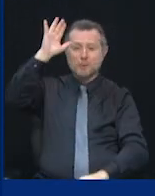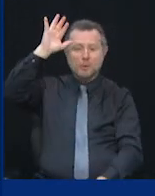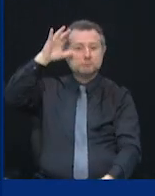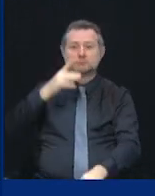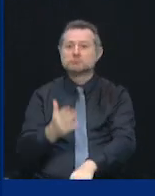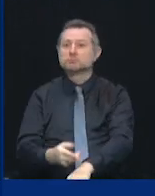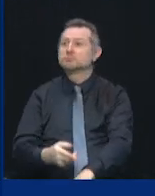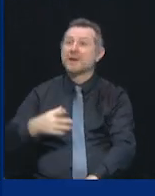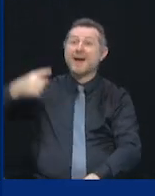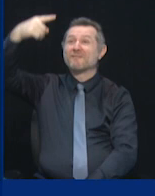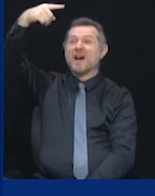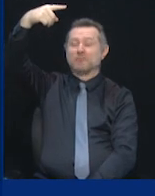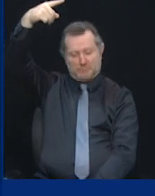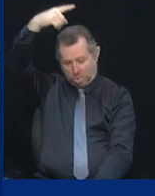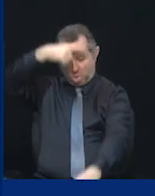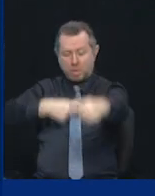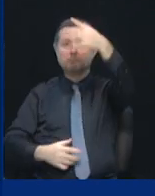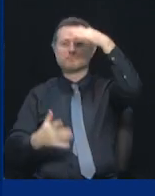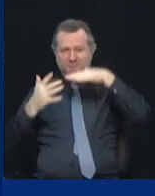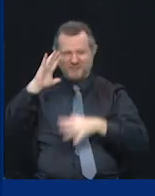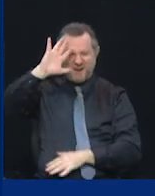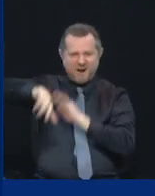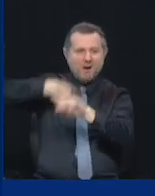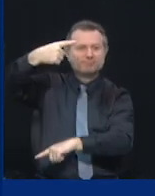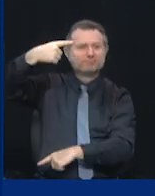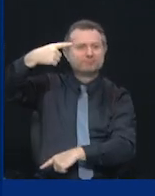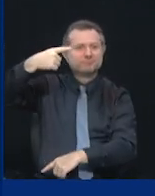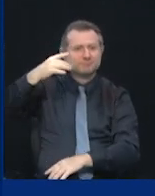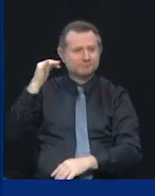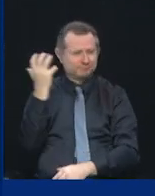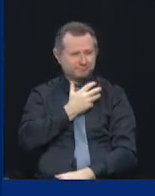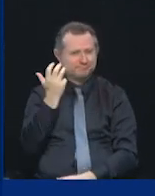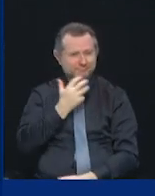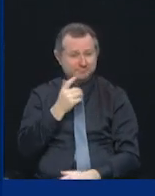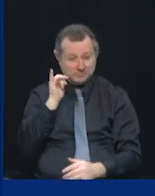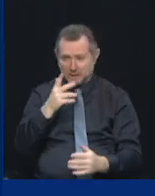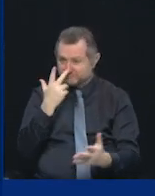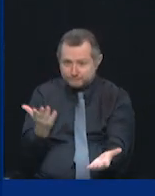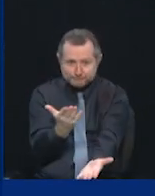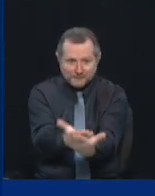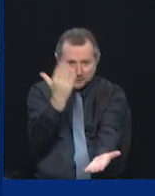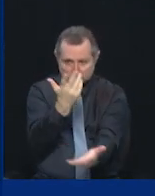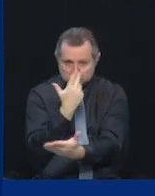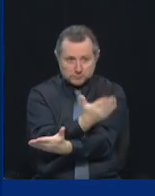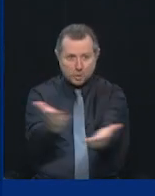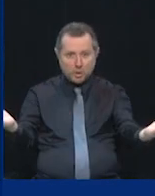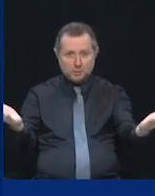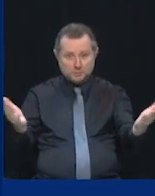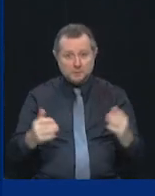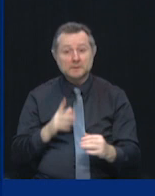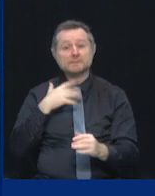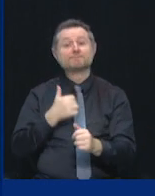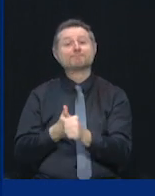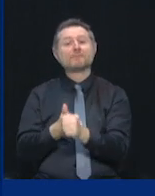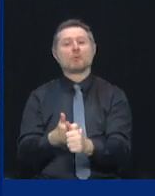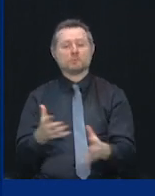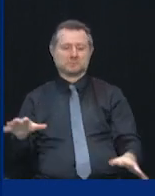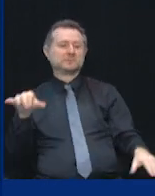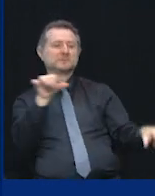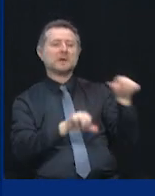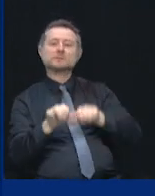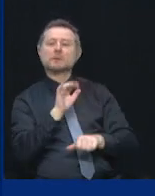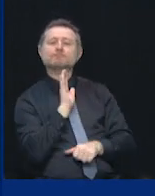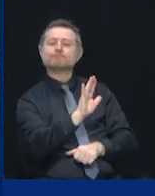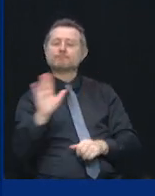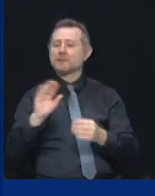the globe to one of the lowest. That is a fact. And we did it on the science and the data. First